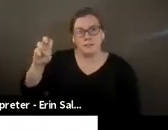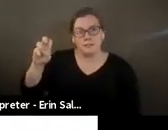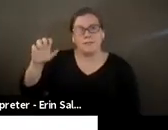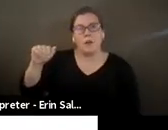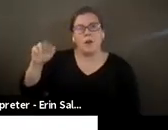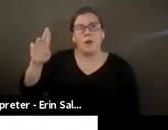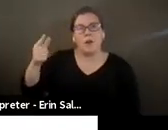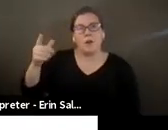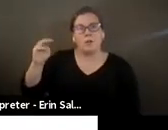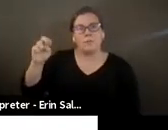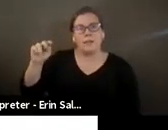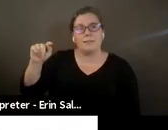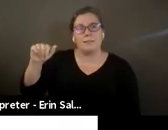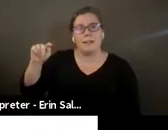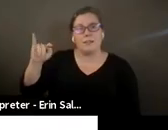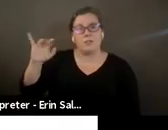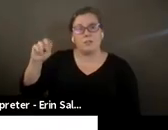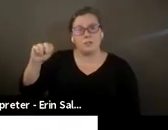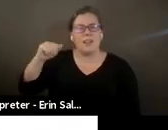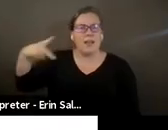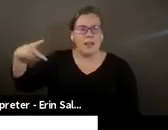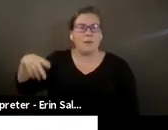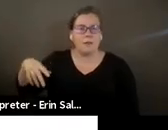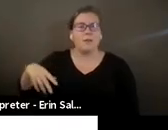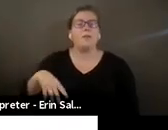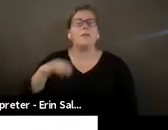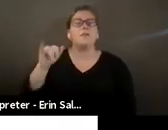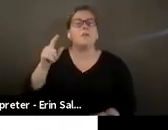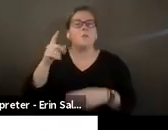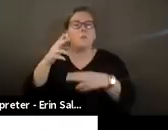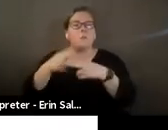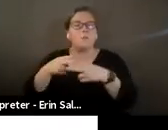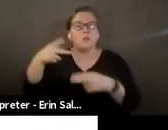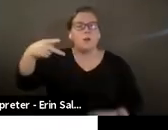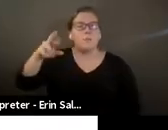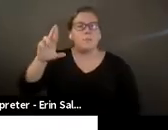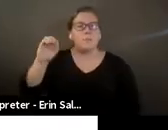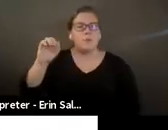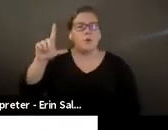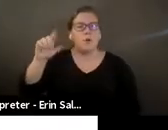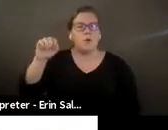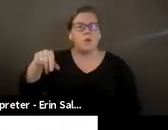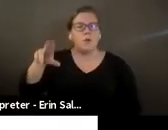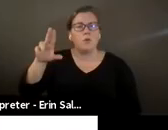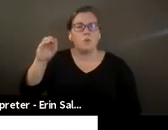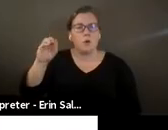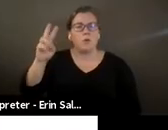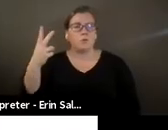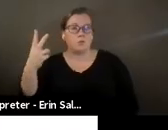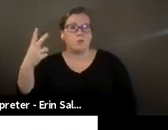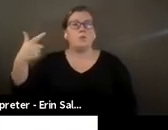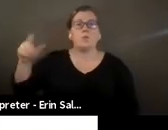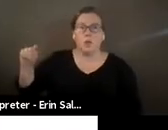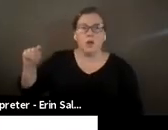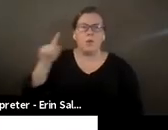the one that we provide is called Proloquo to go. I did put that in the chat if you're wondering if you would like to refer back to